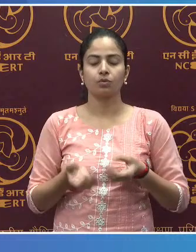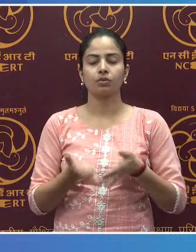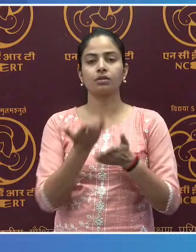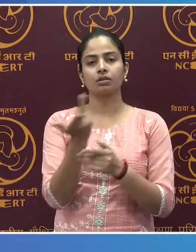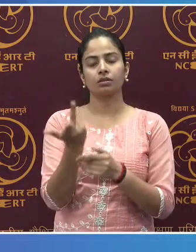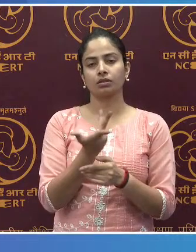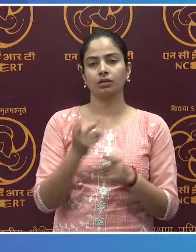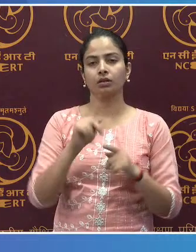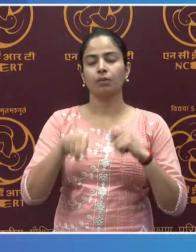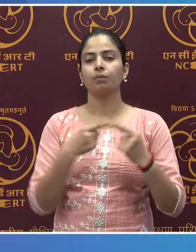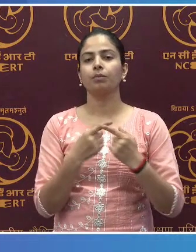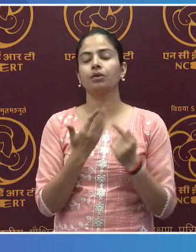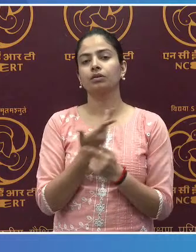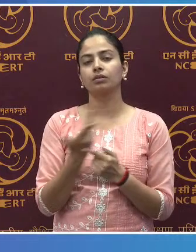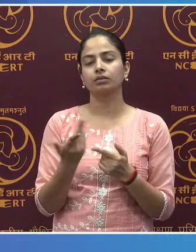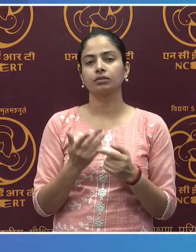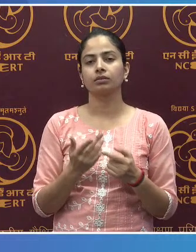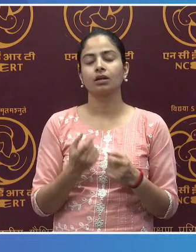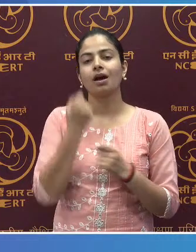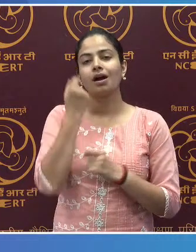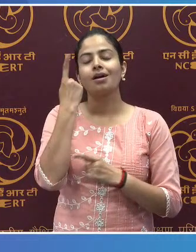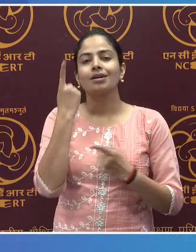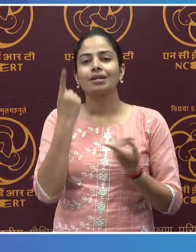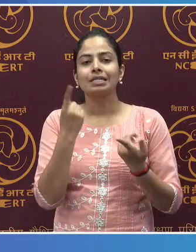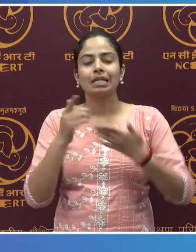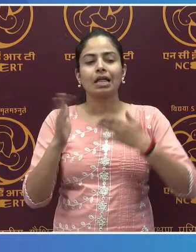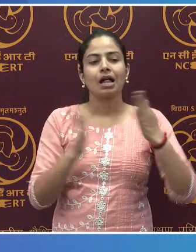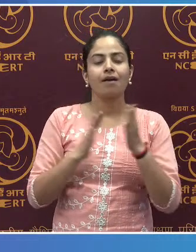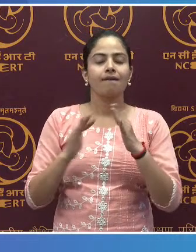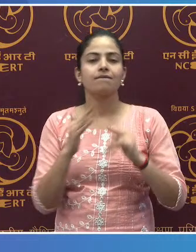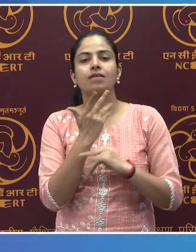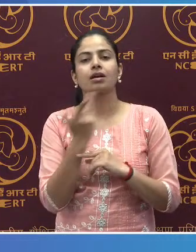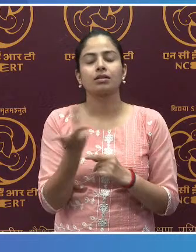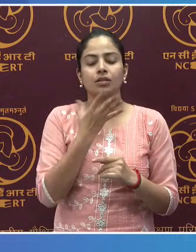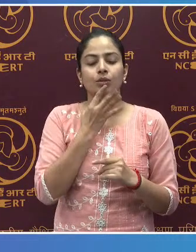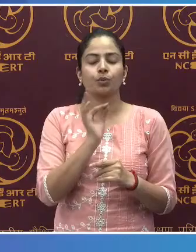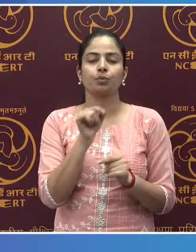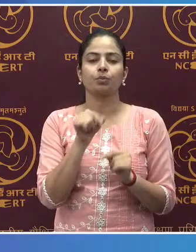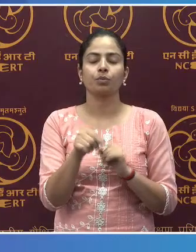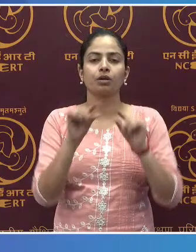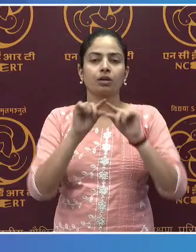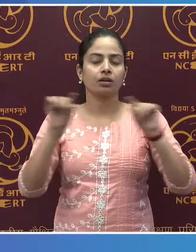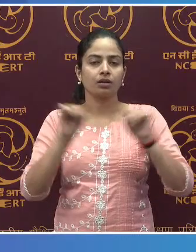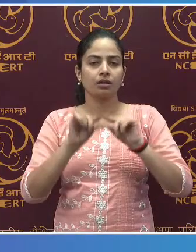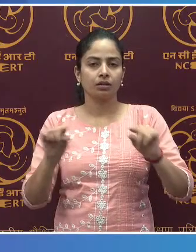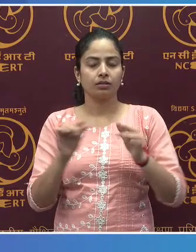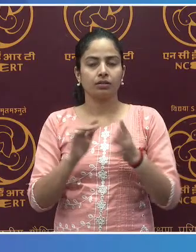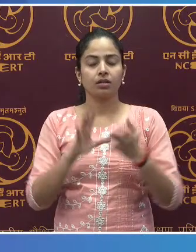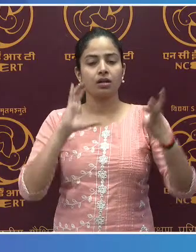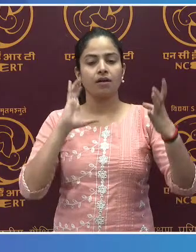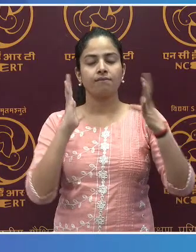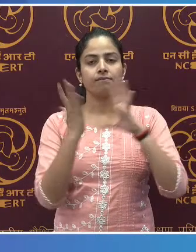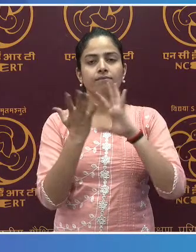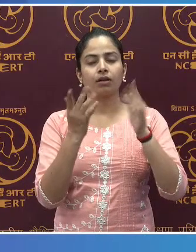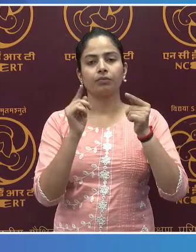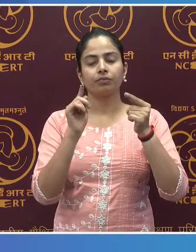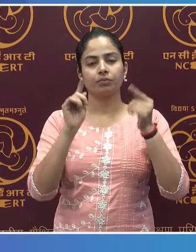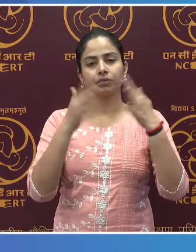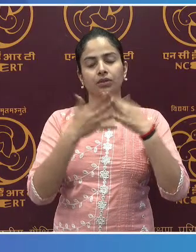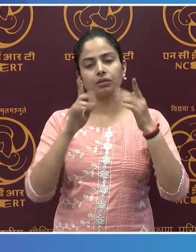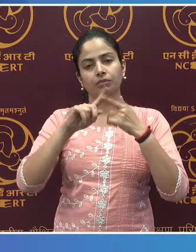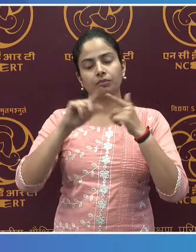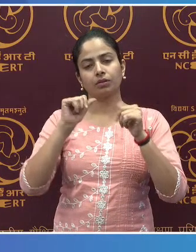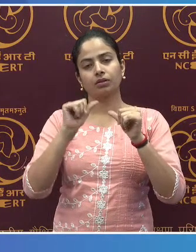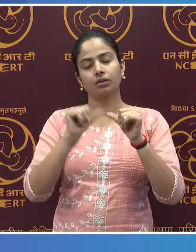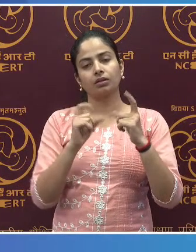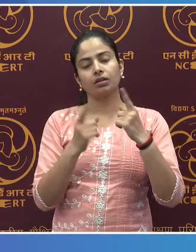is about the understanding the weather, and this chapter really starts is very important quote. A change in the weather is sufficient to create the